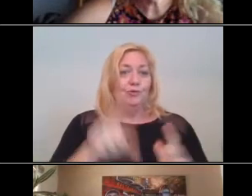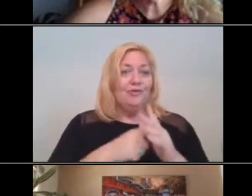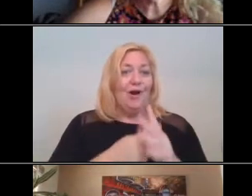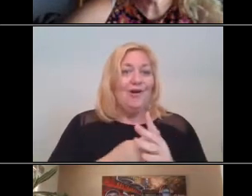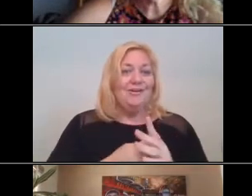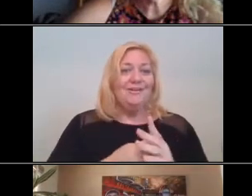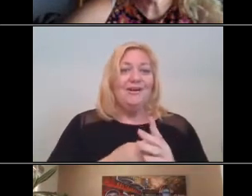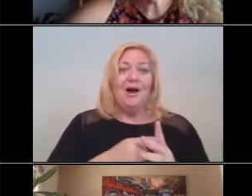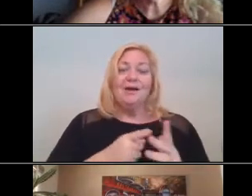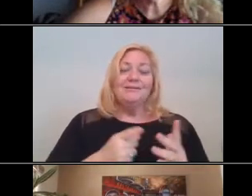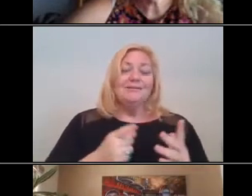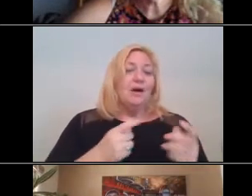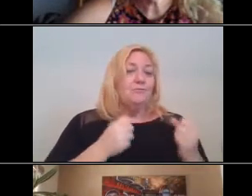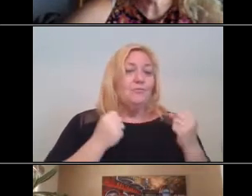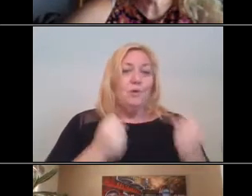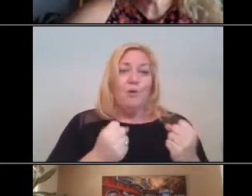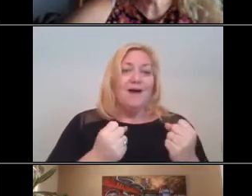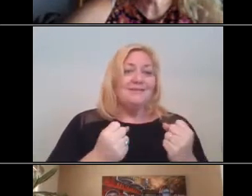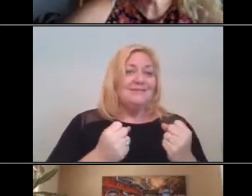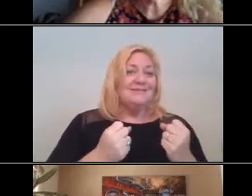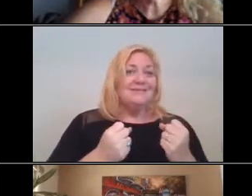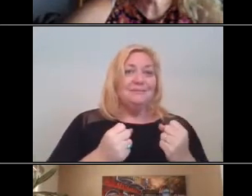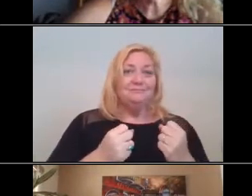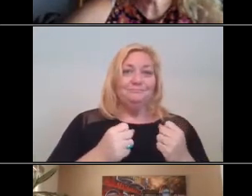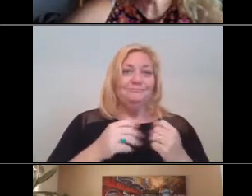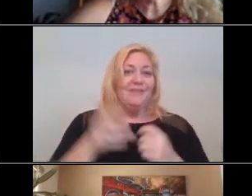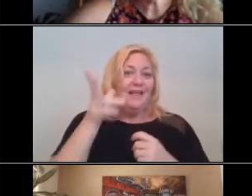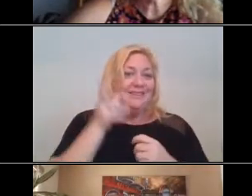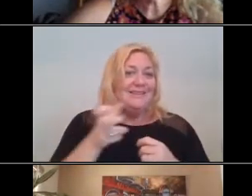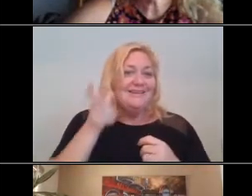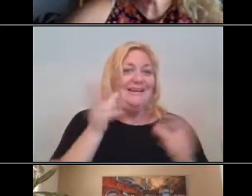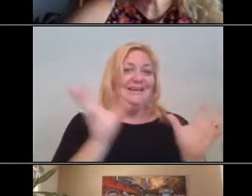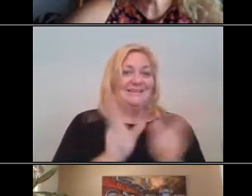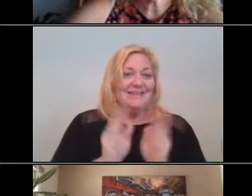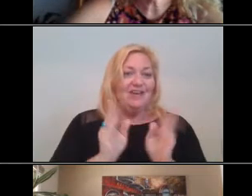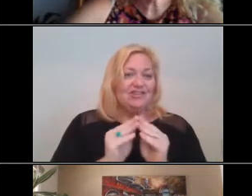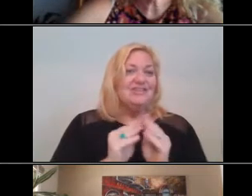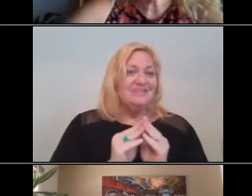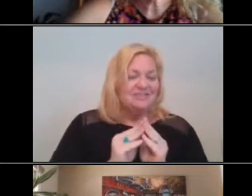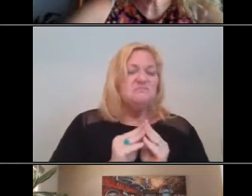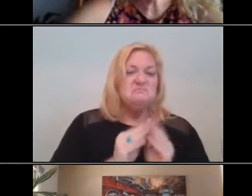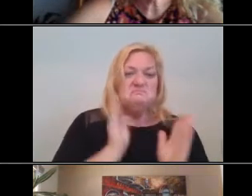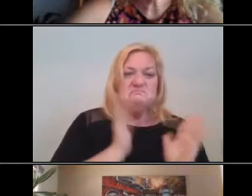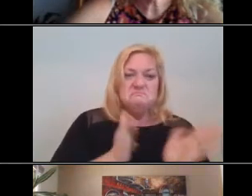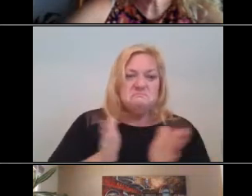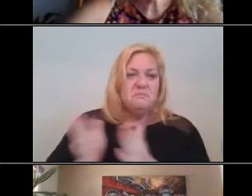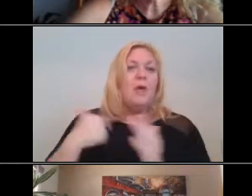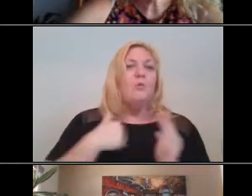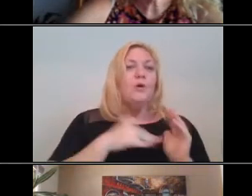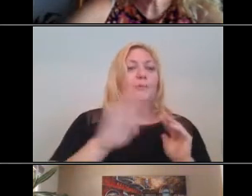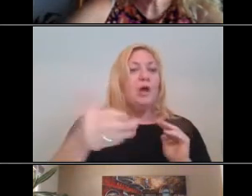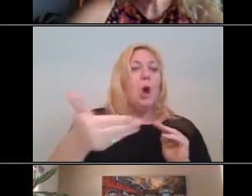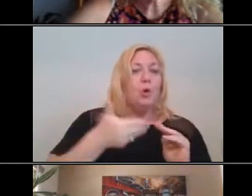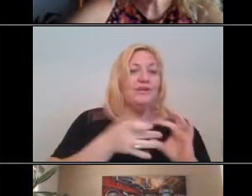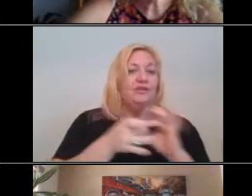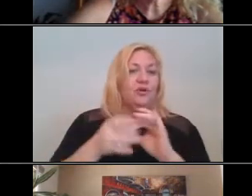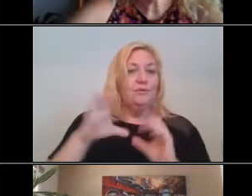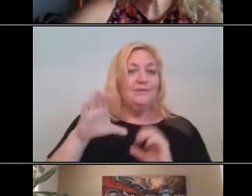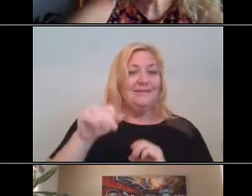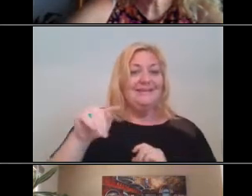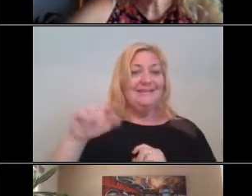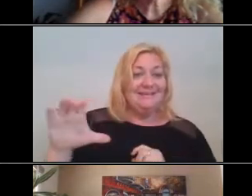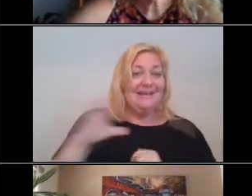pretty robust round of listening sessions that we will be hosting jointly with CTC